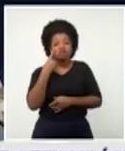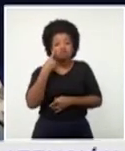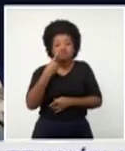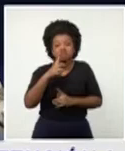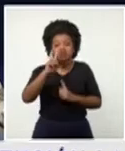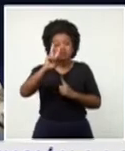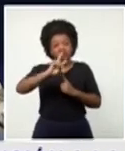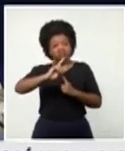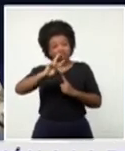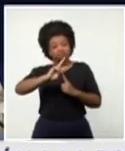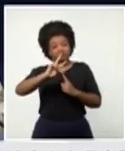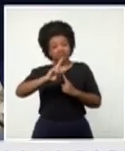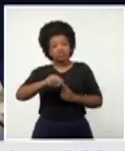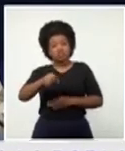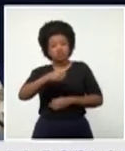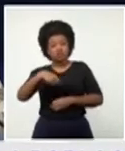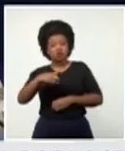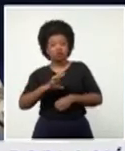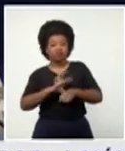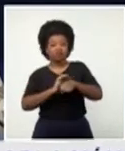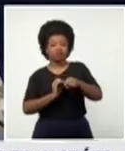places in the country.